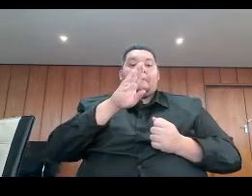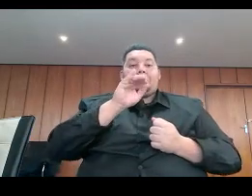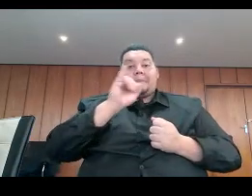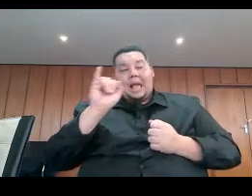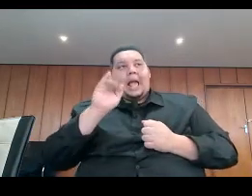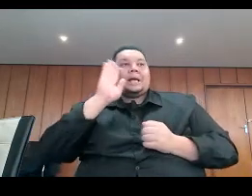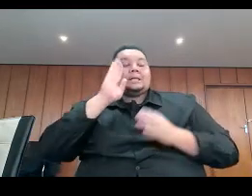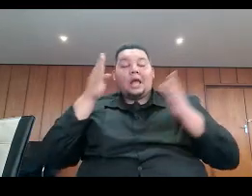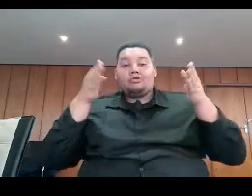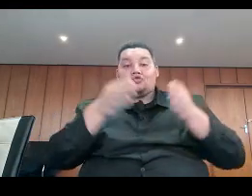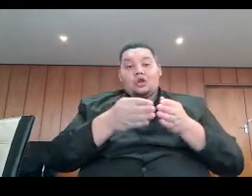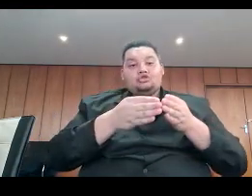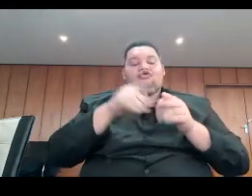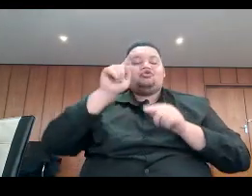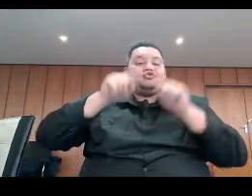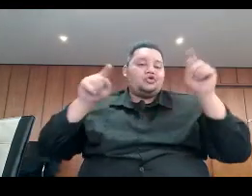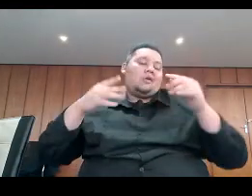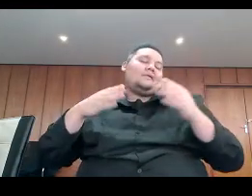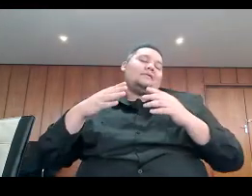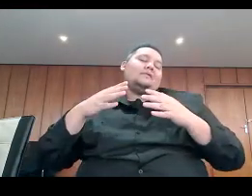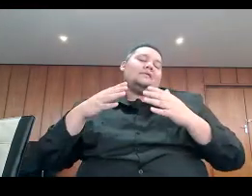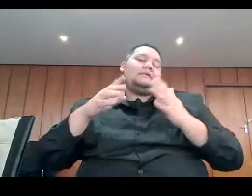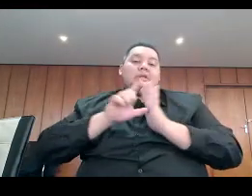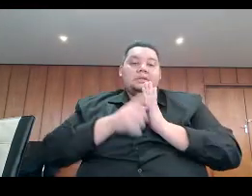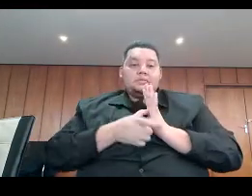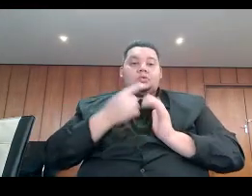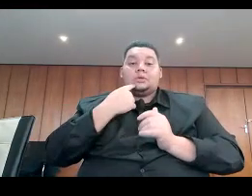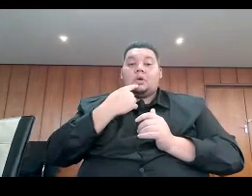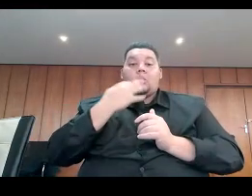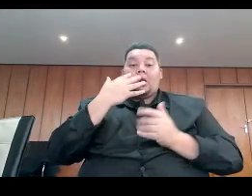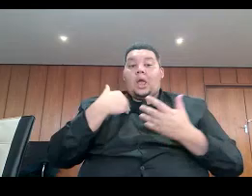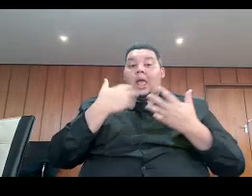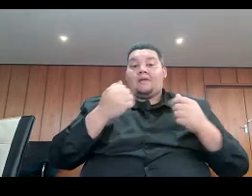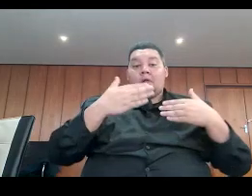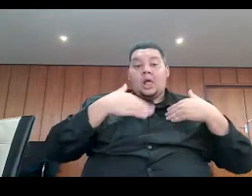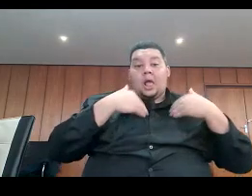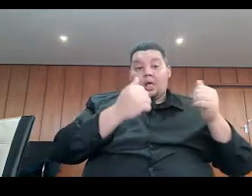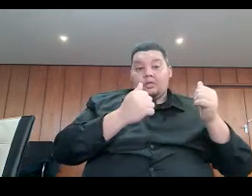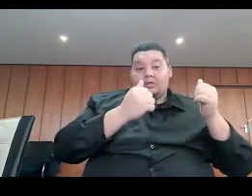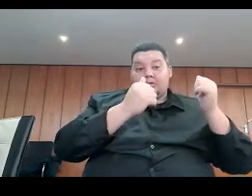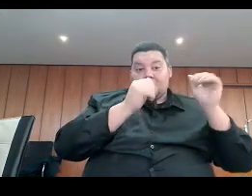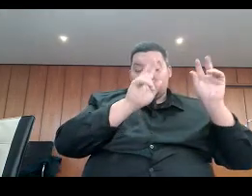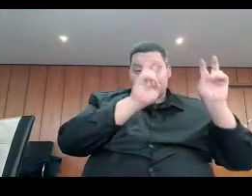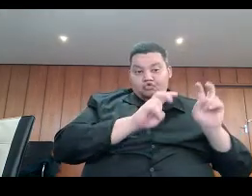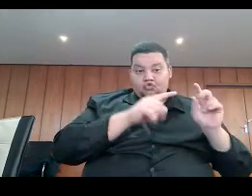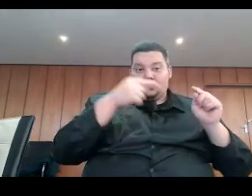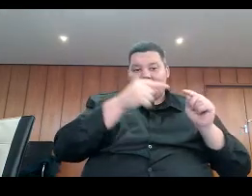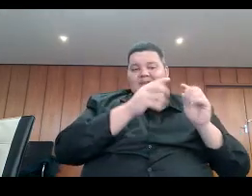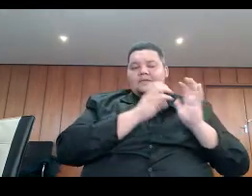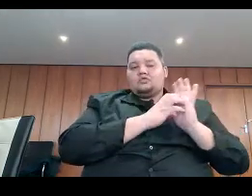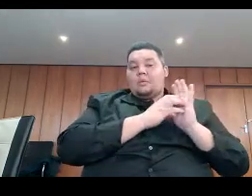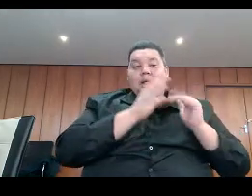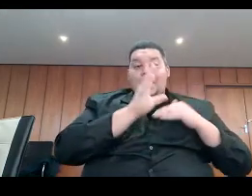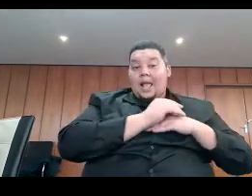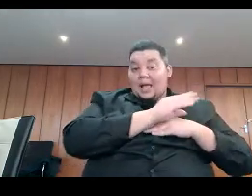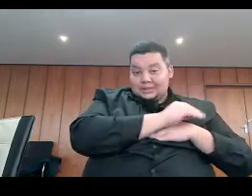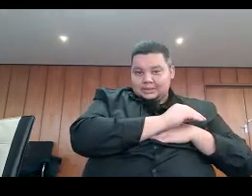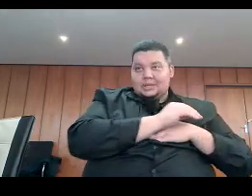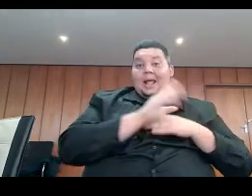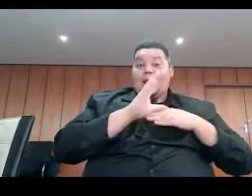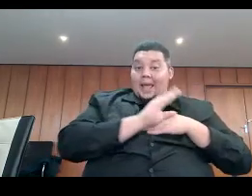of disability. And so when we have health conditions such as cancer, then cancers